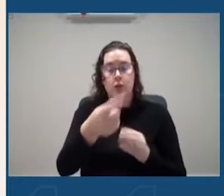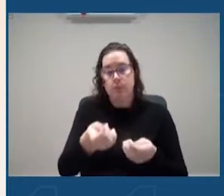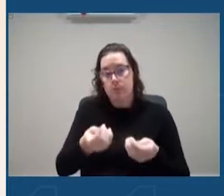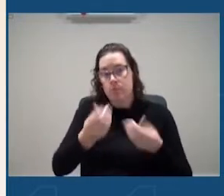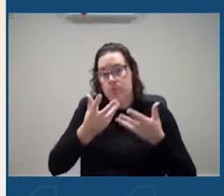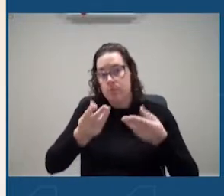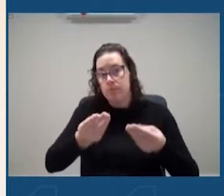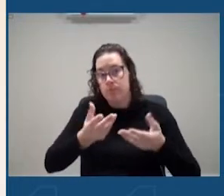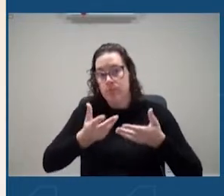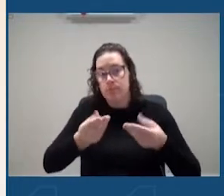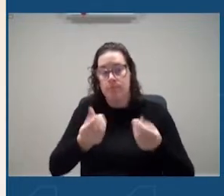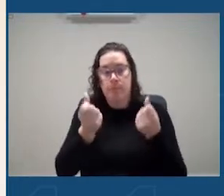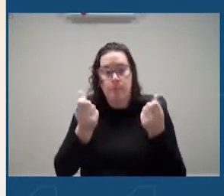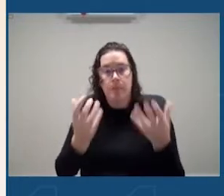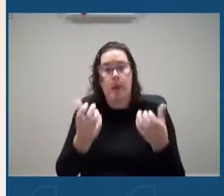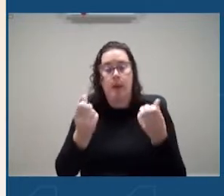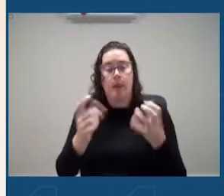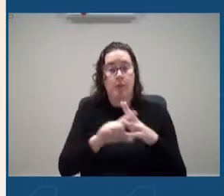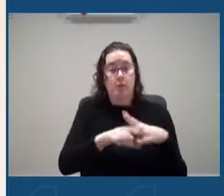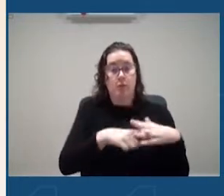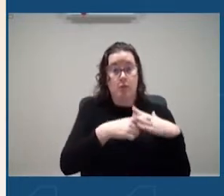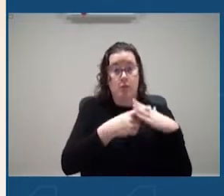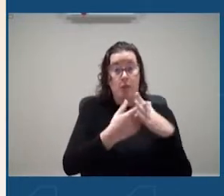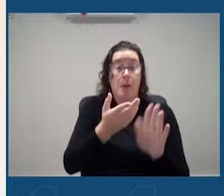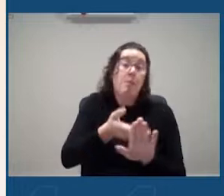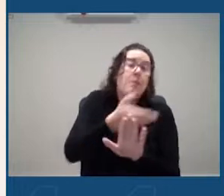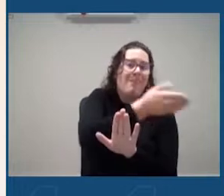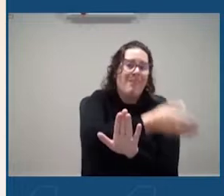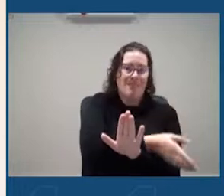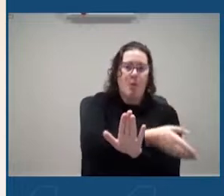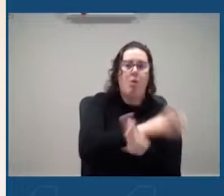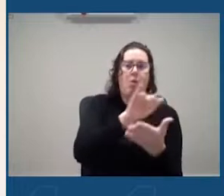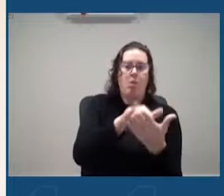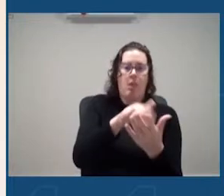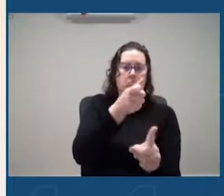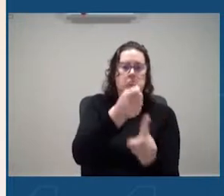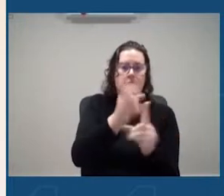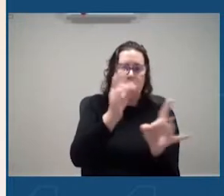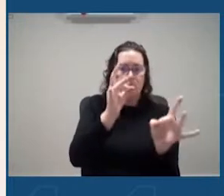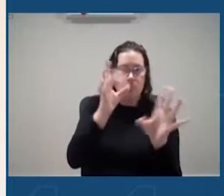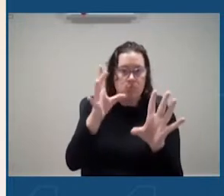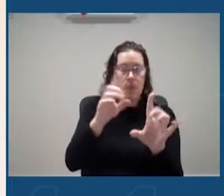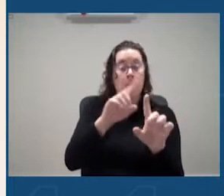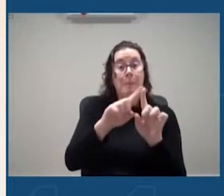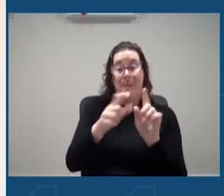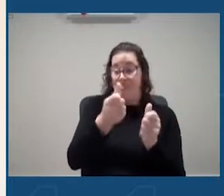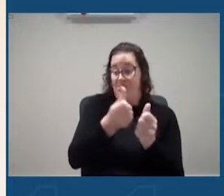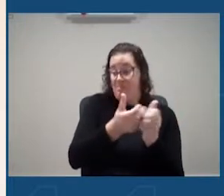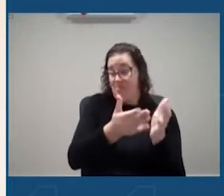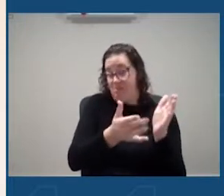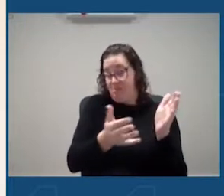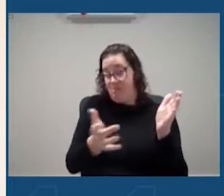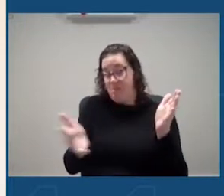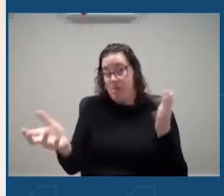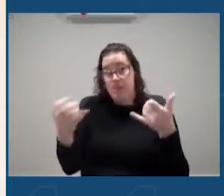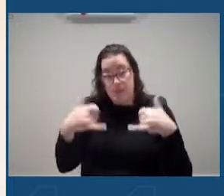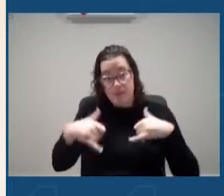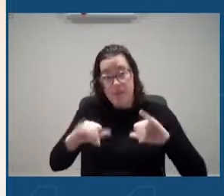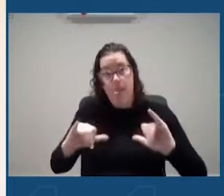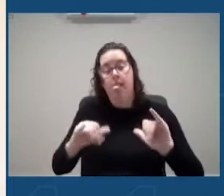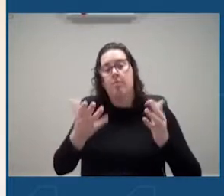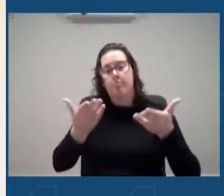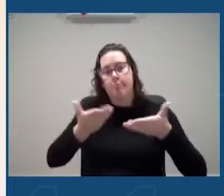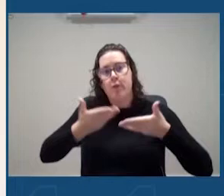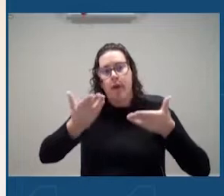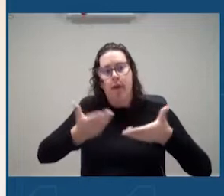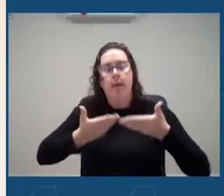flowing before 5/14 and every day since 5/14.